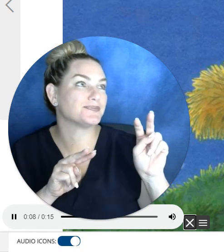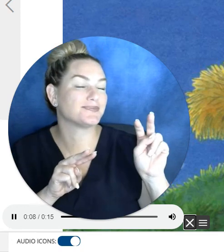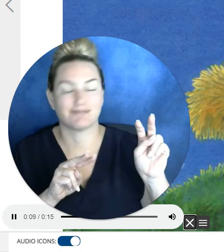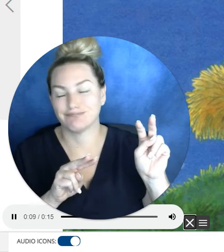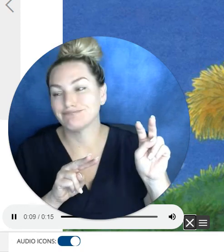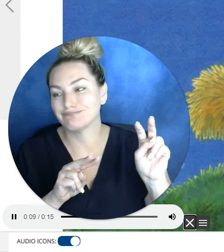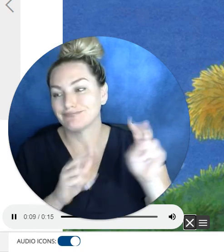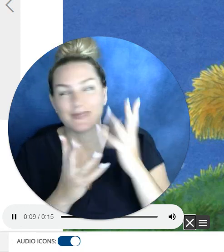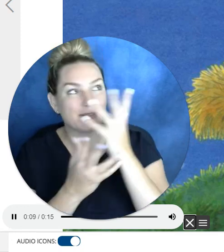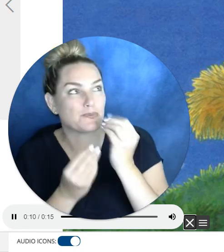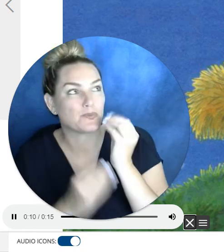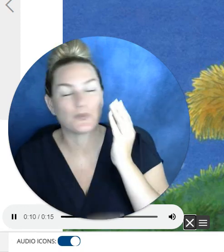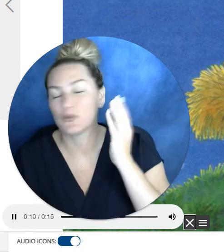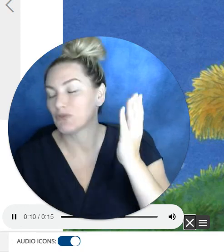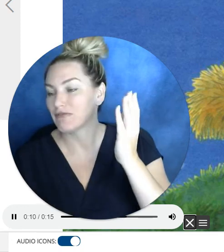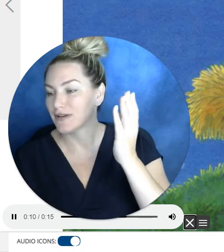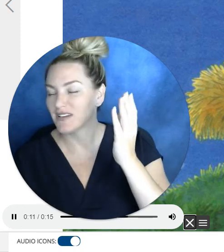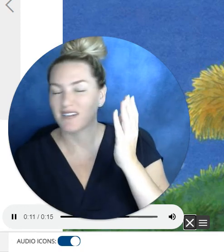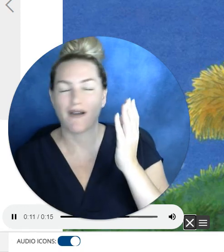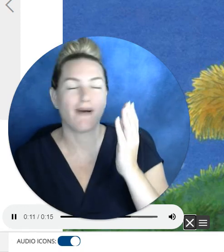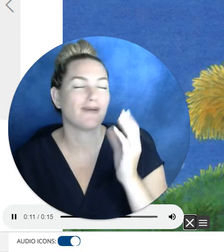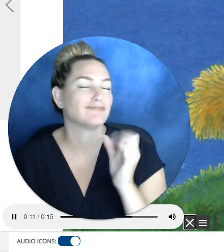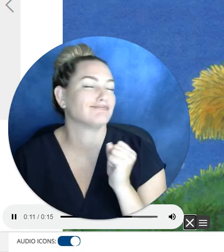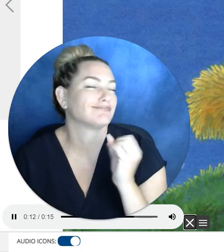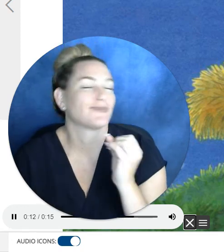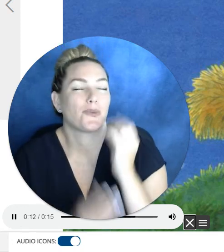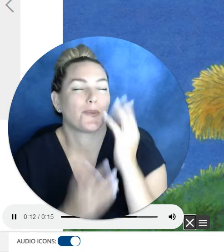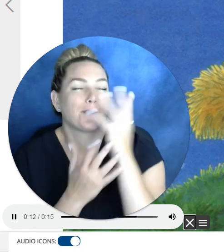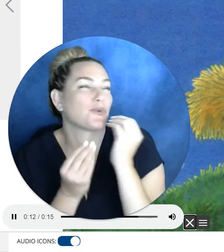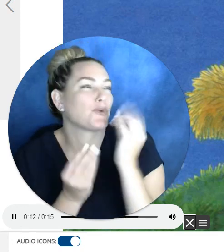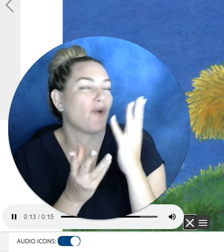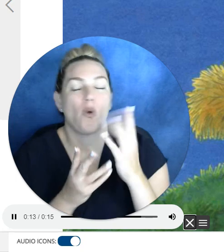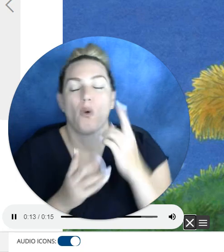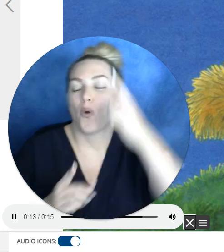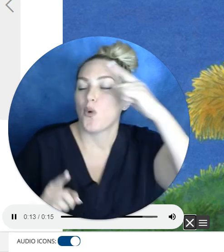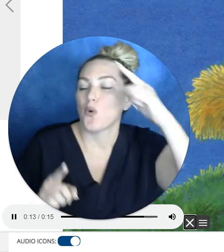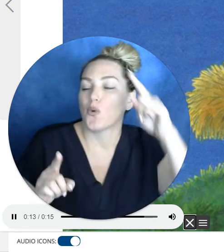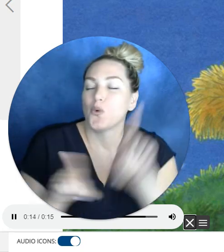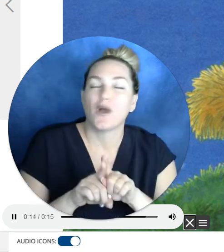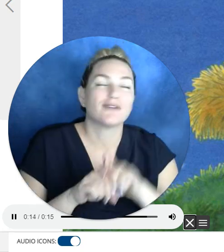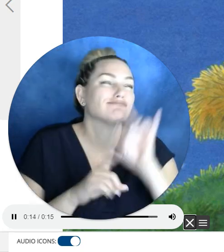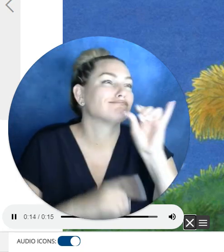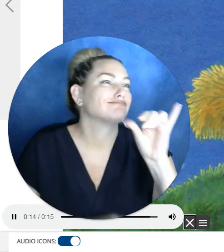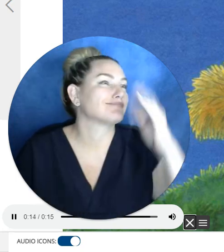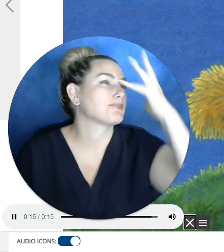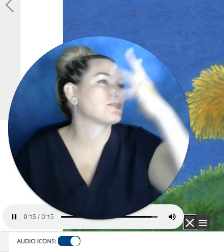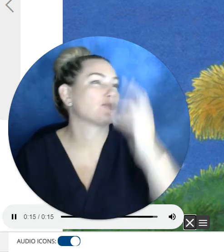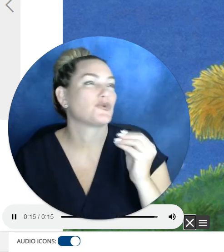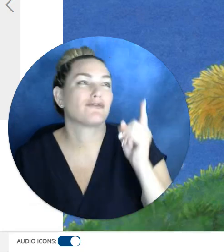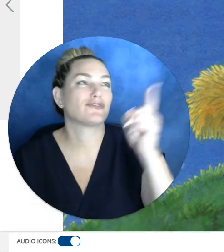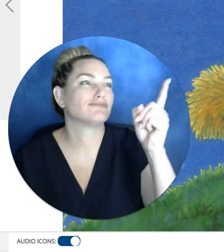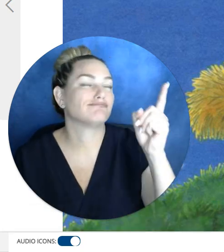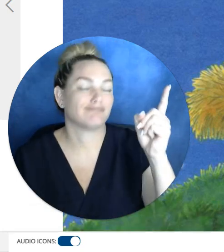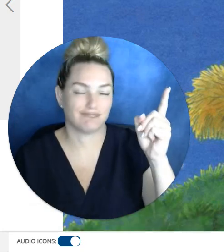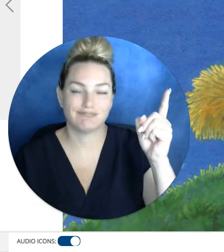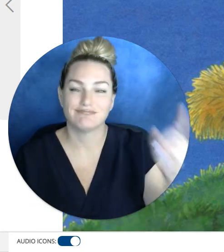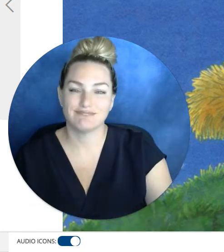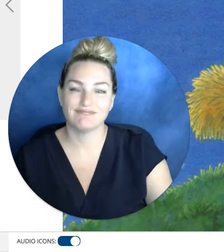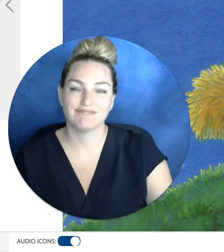Rabbit. "Very beautiful," said Hedgehog. "Very beautiful indeed," said Squirrel.